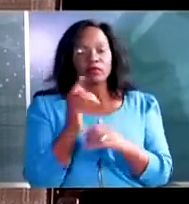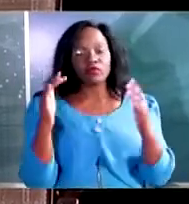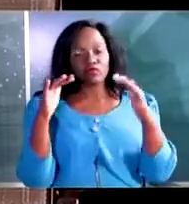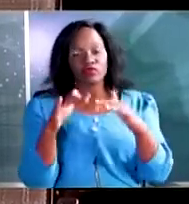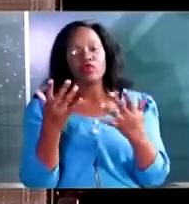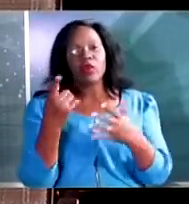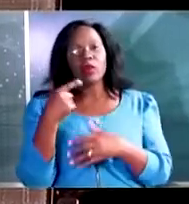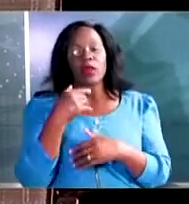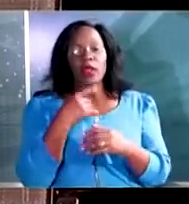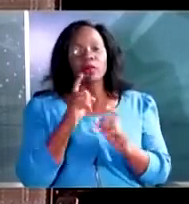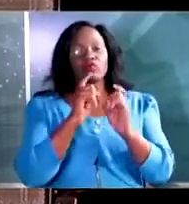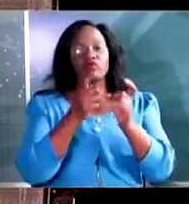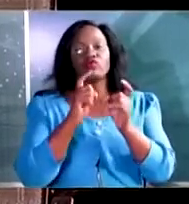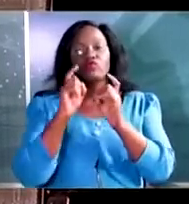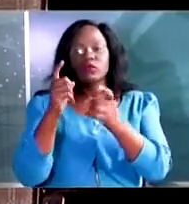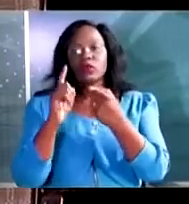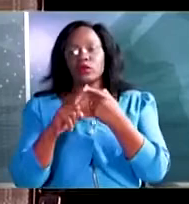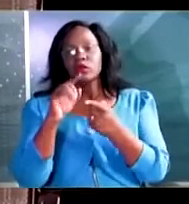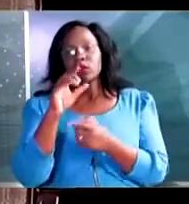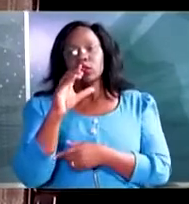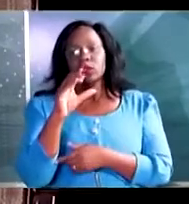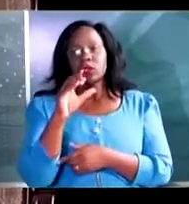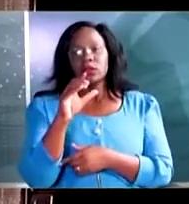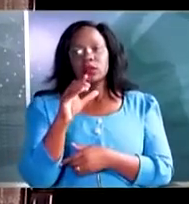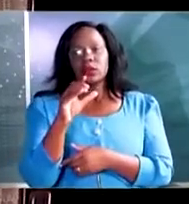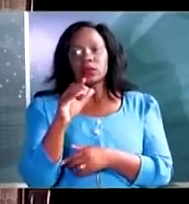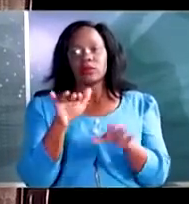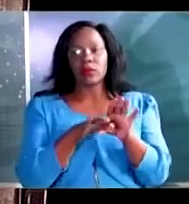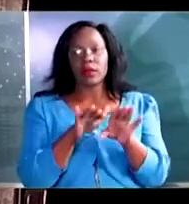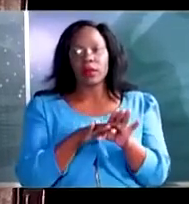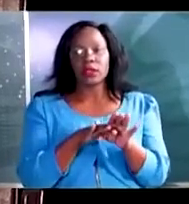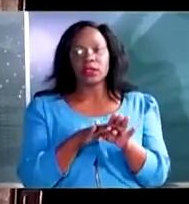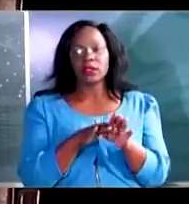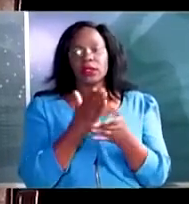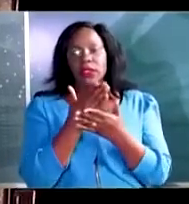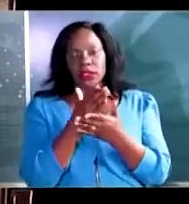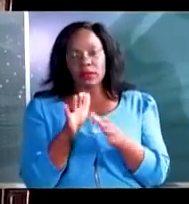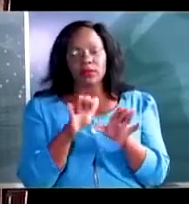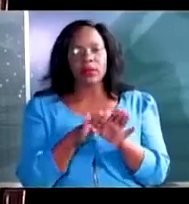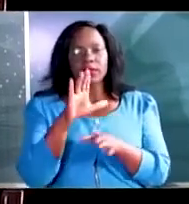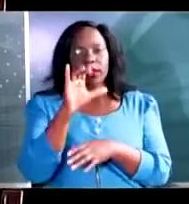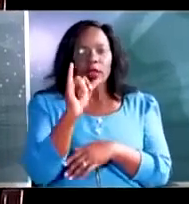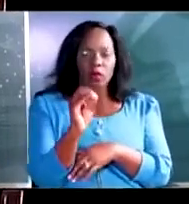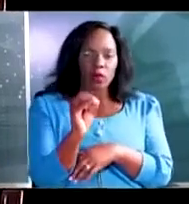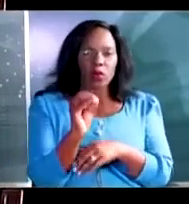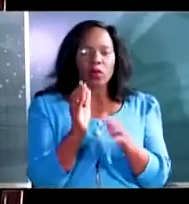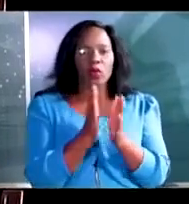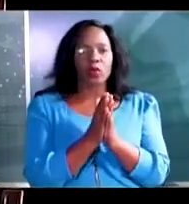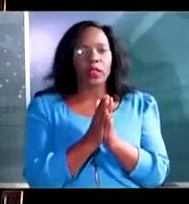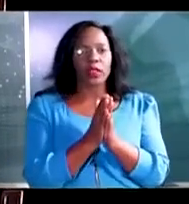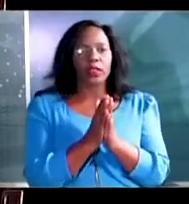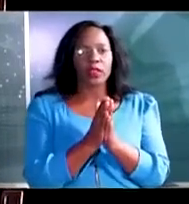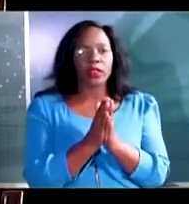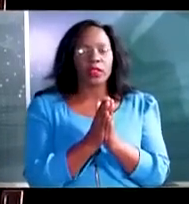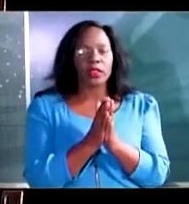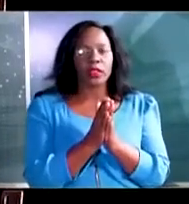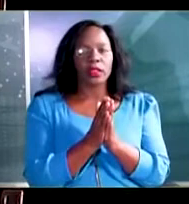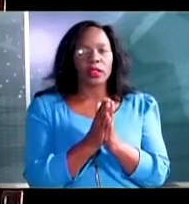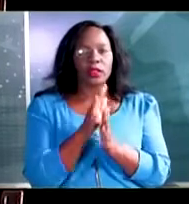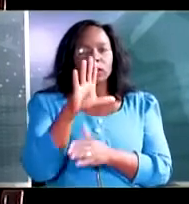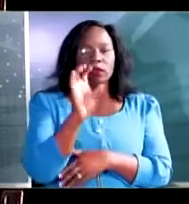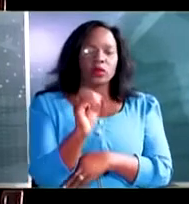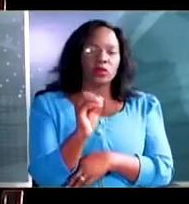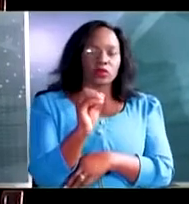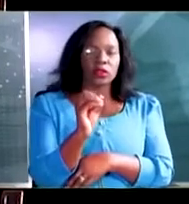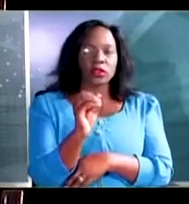we'll be having awards to the members, some of the members of CIO and the CEOs